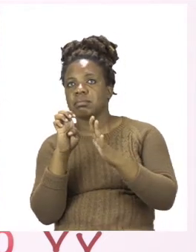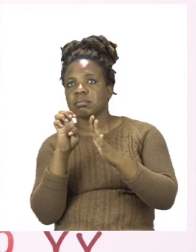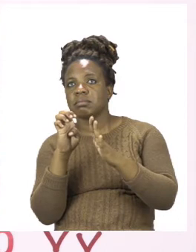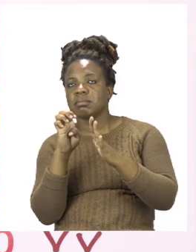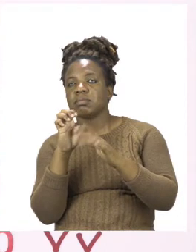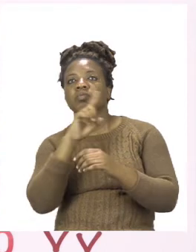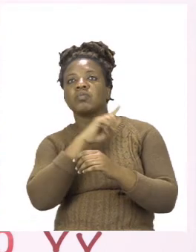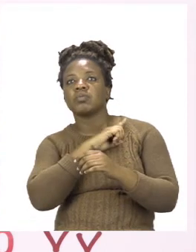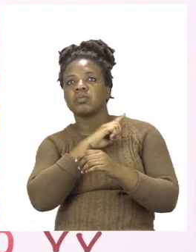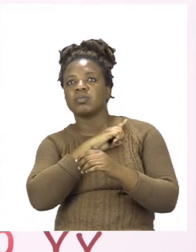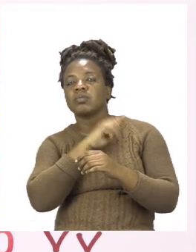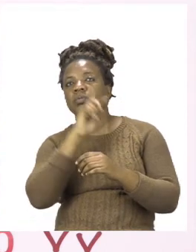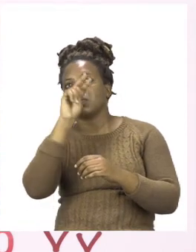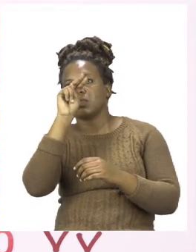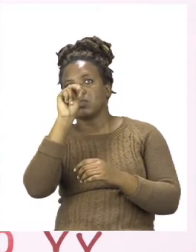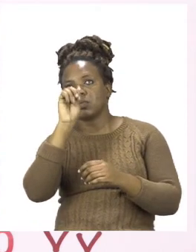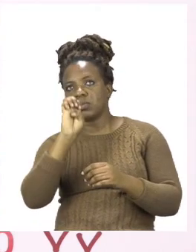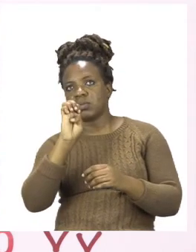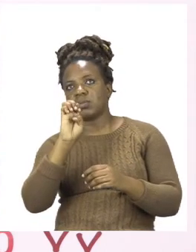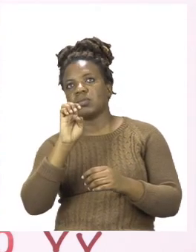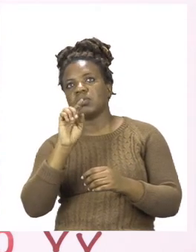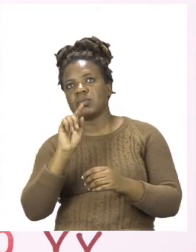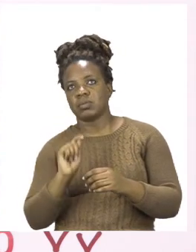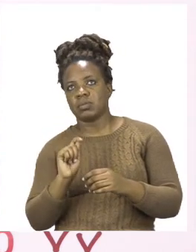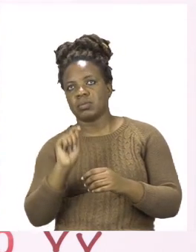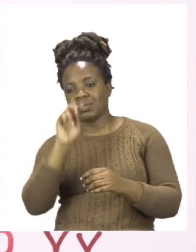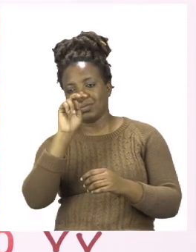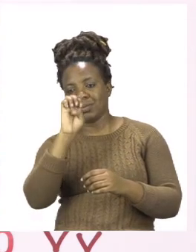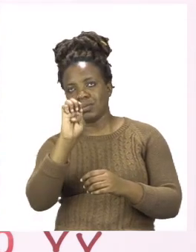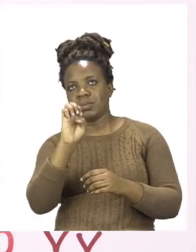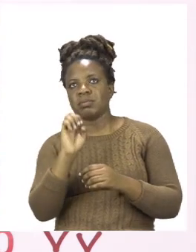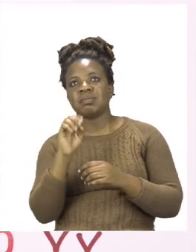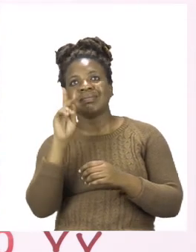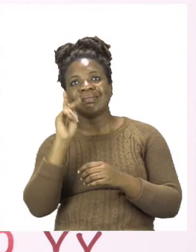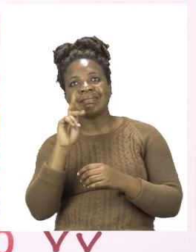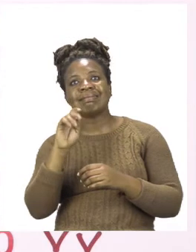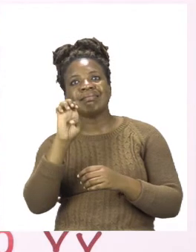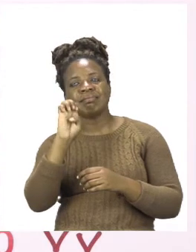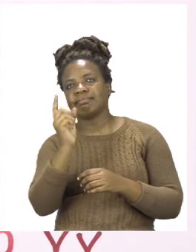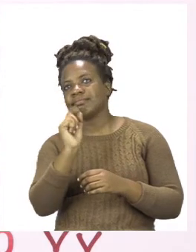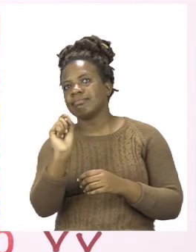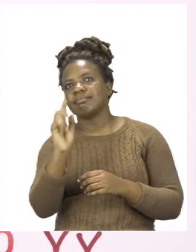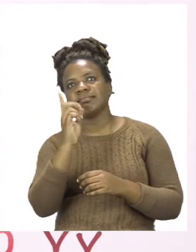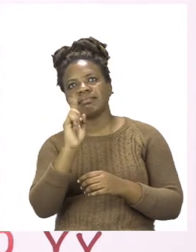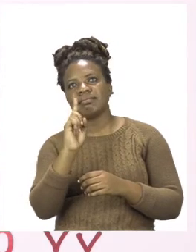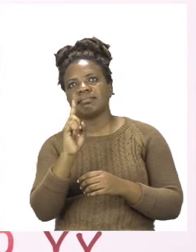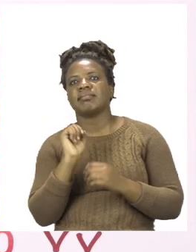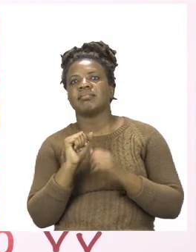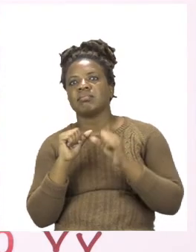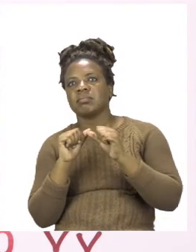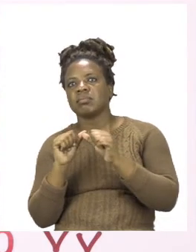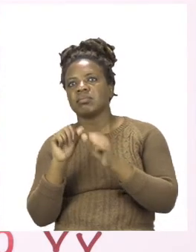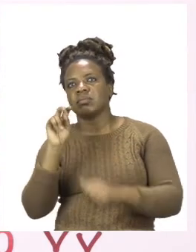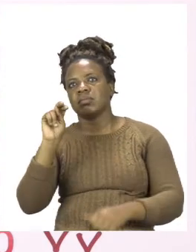the word net. So we don't have to put another E. Then we move on with an